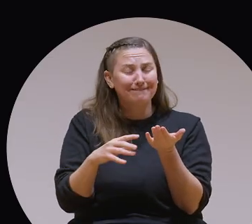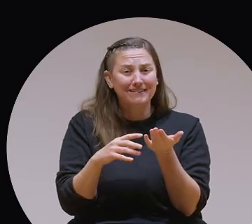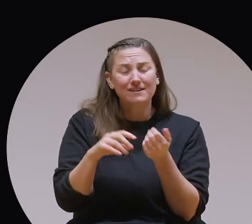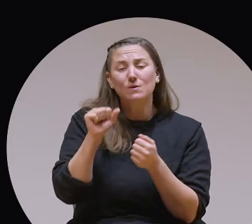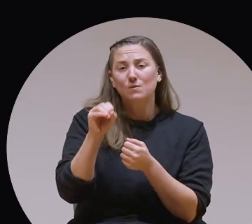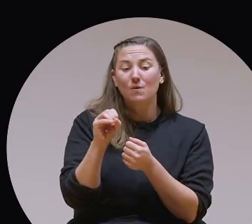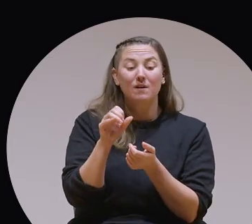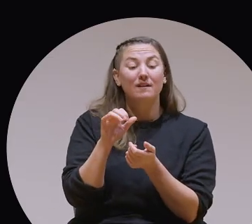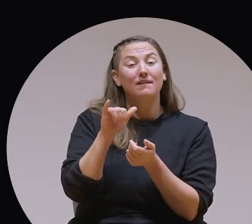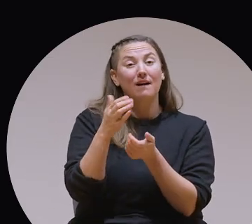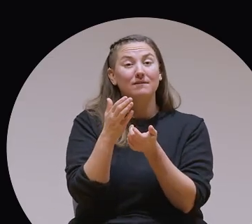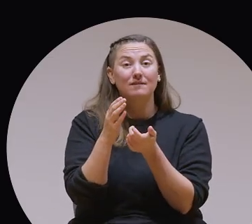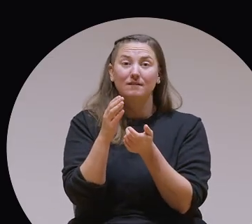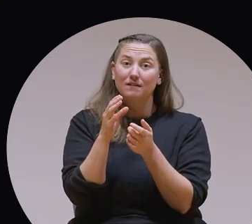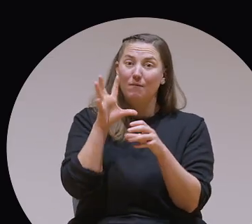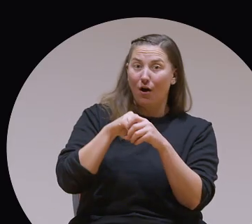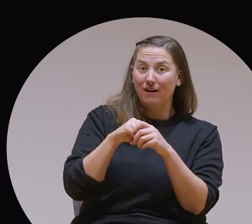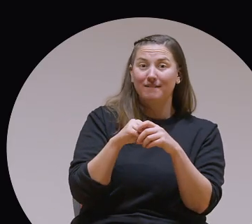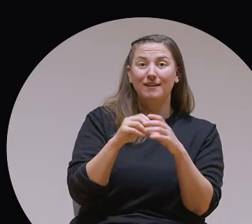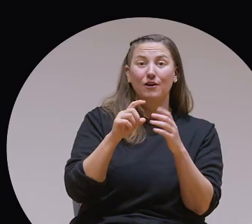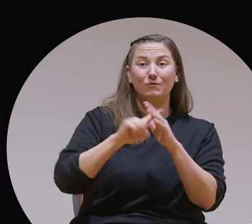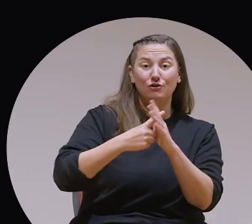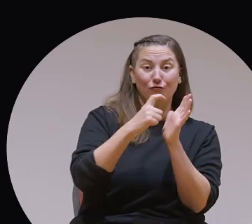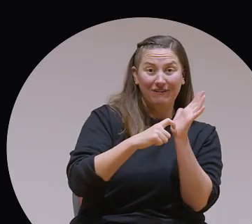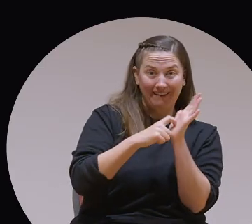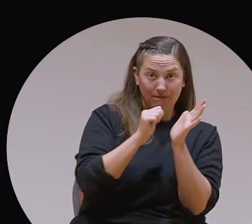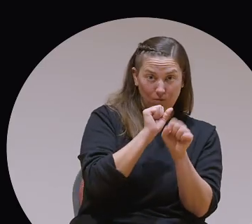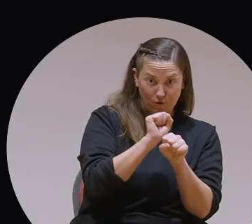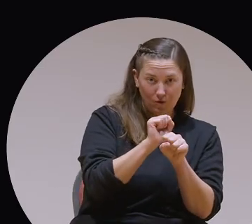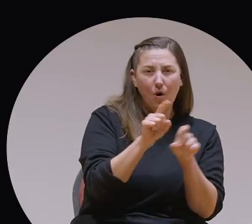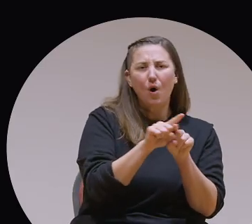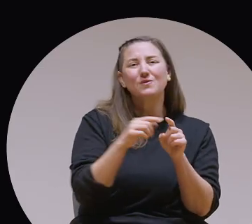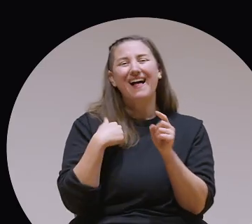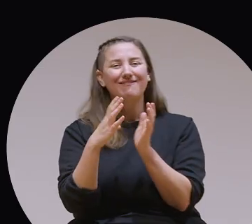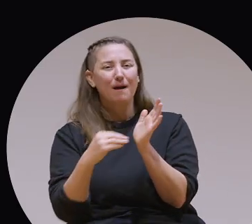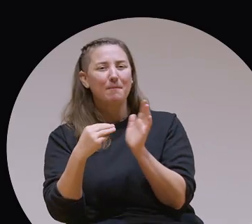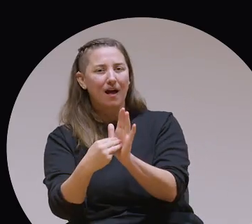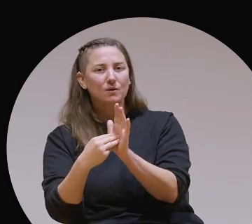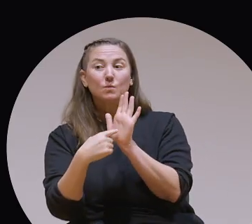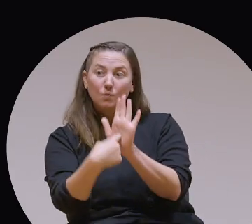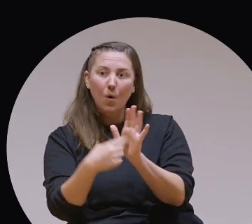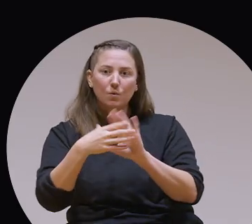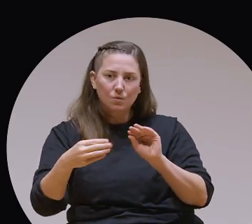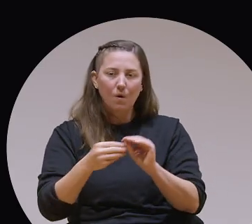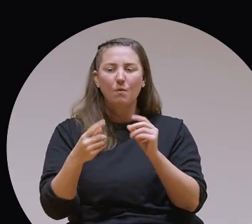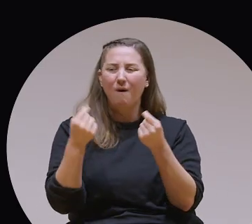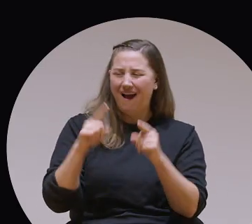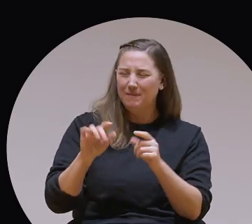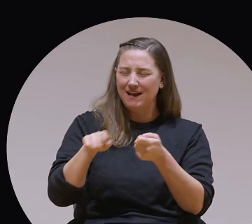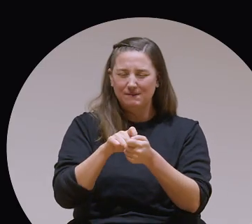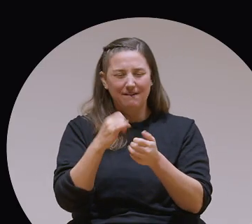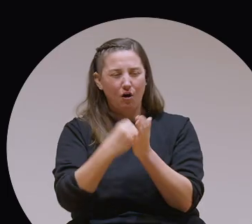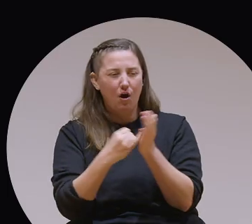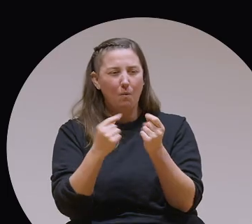of our display of the original Assyrian reliefs, we will also include these, telling part of the story of Provenance and